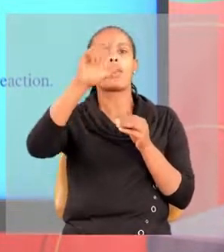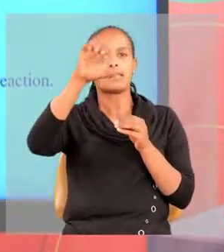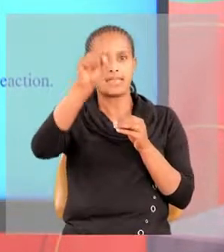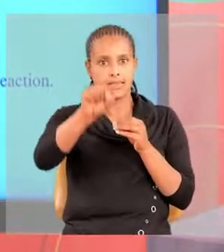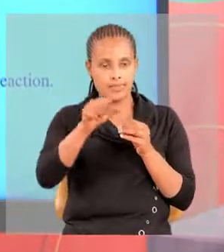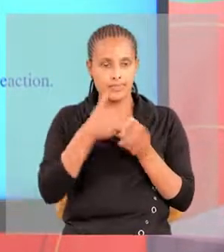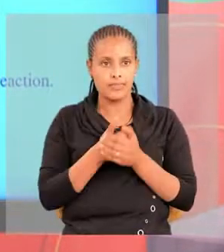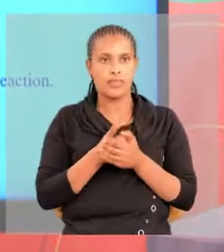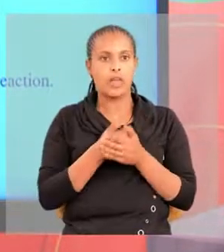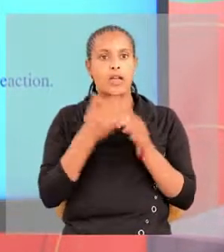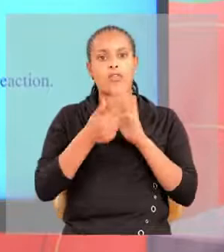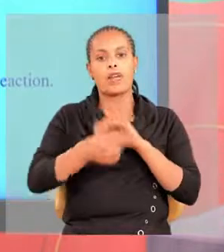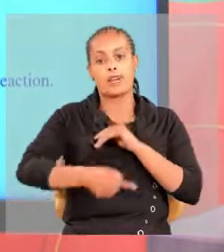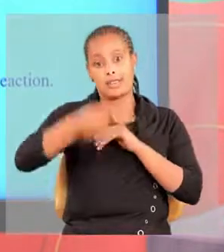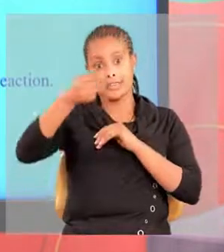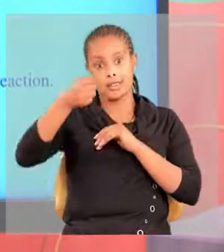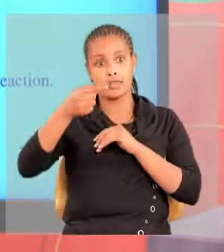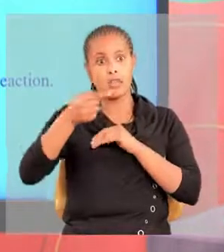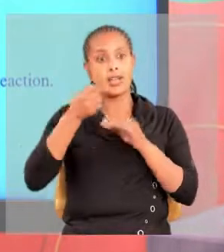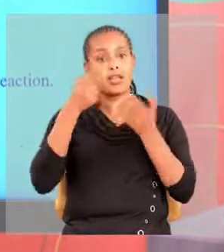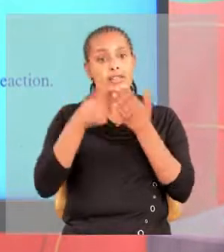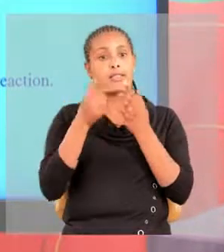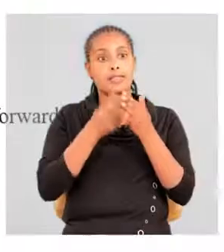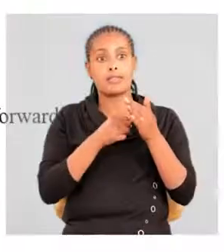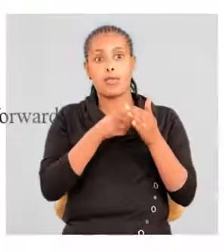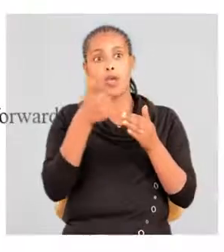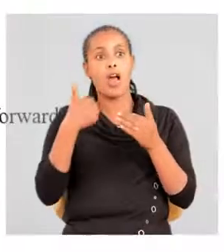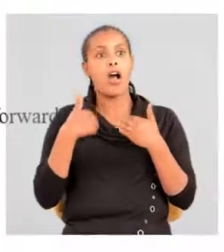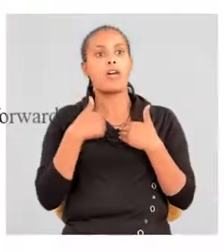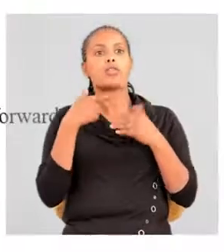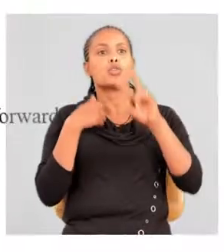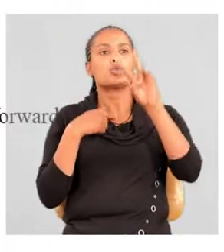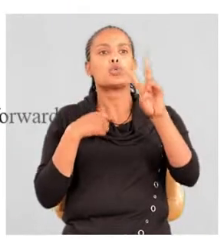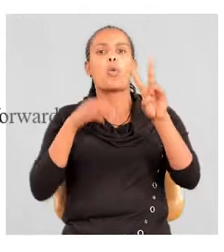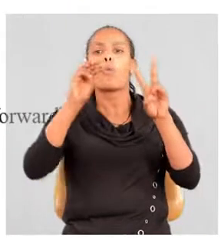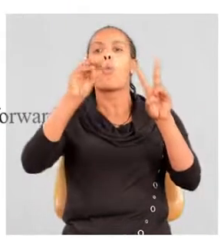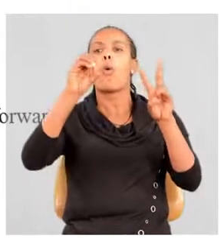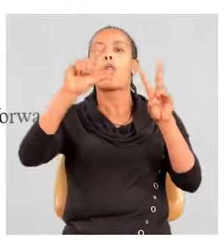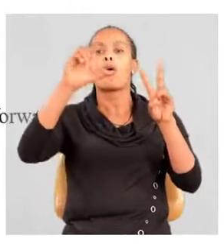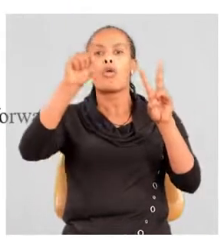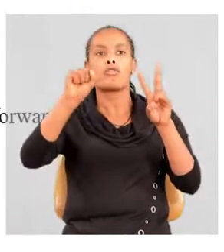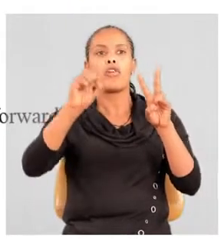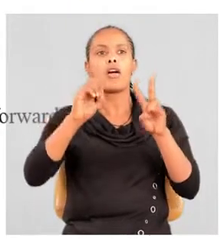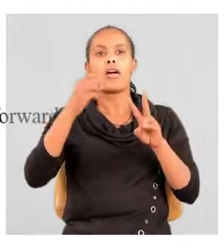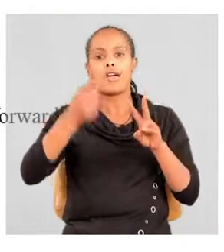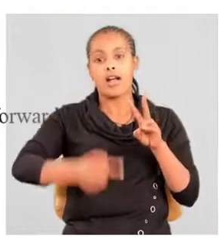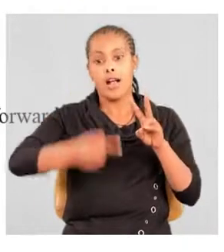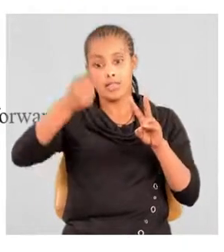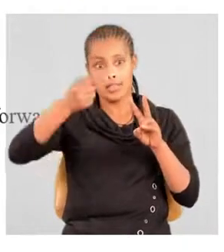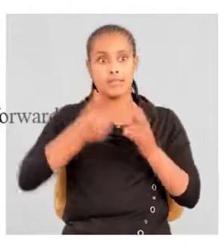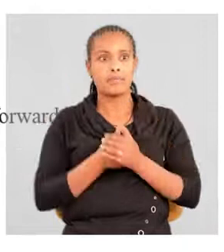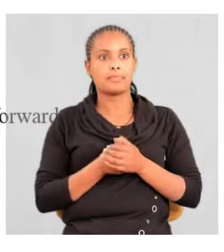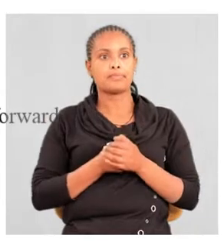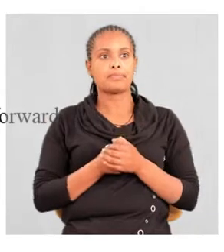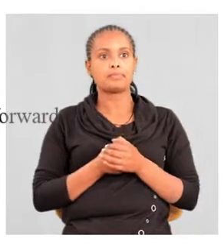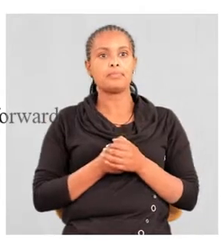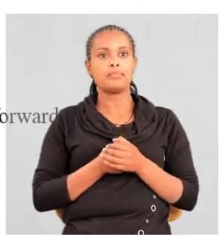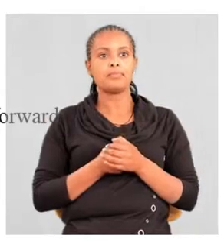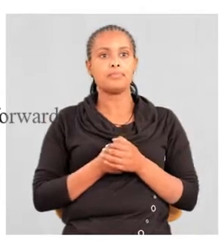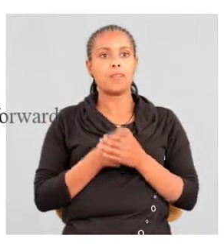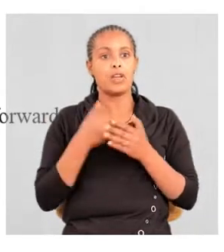moles of gases. On this side we have 2 mole of gas, 2 mole of